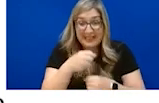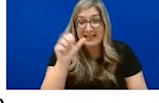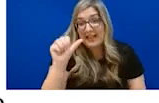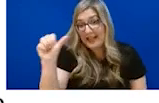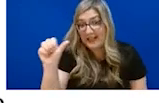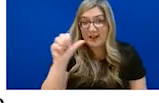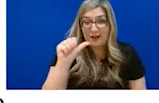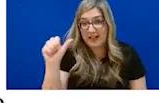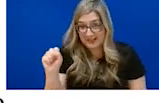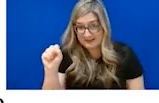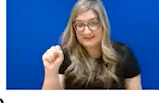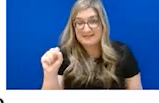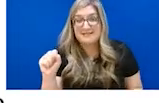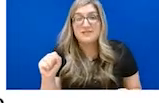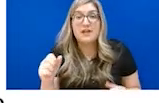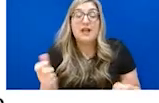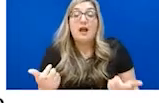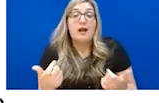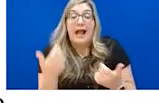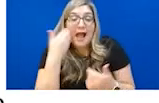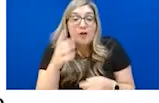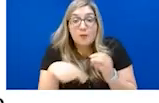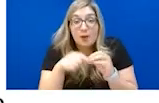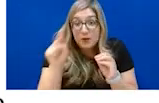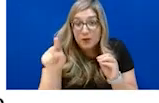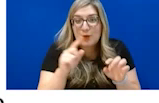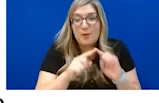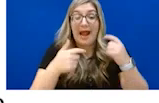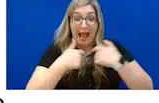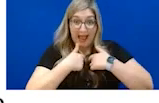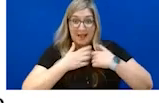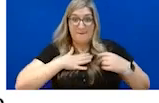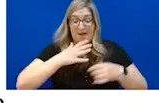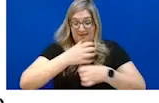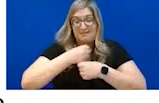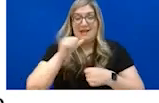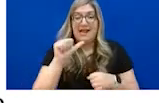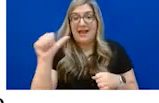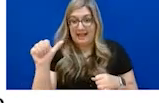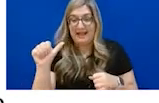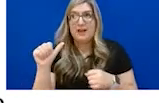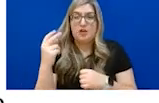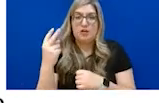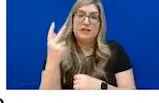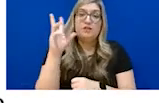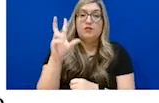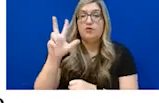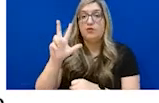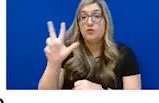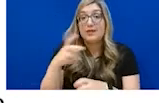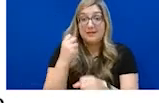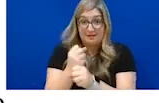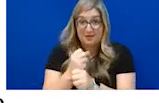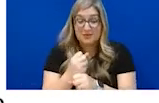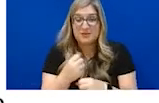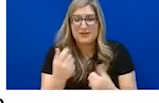my AA, and that seemed like a long time. Can you imagine being determined for 6 years and